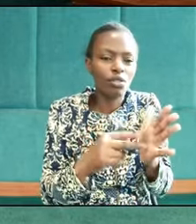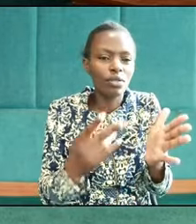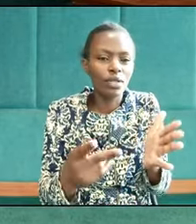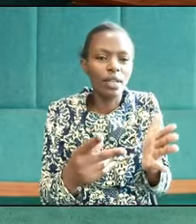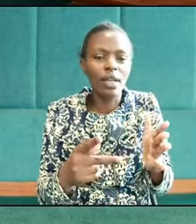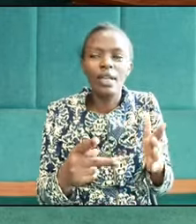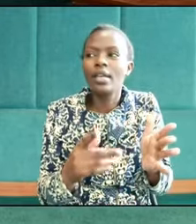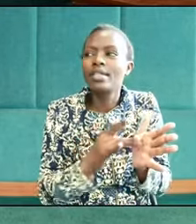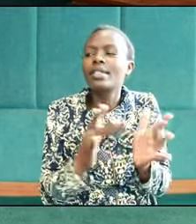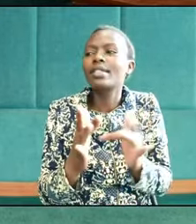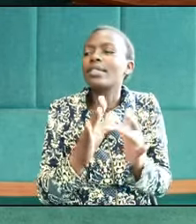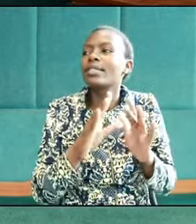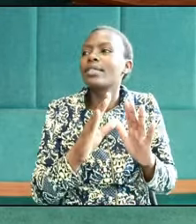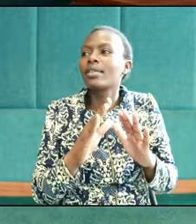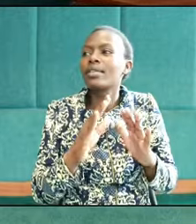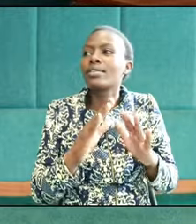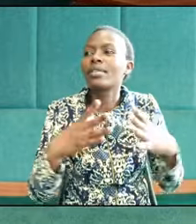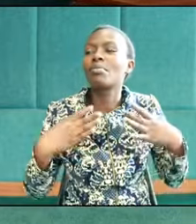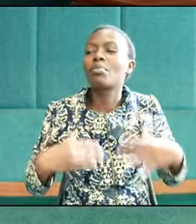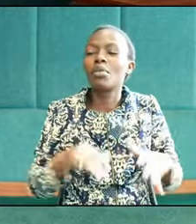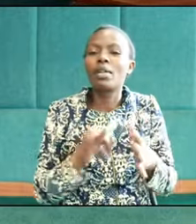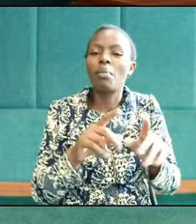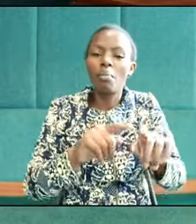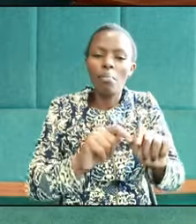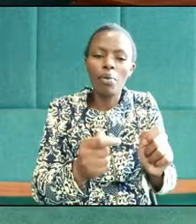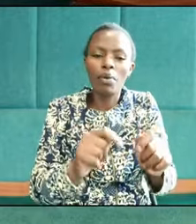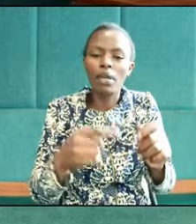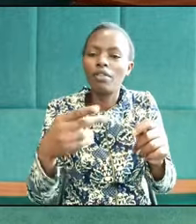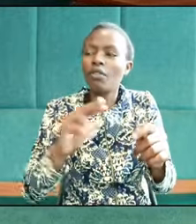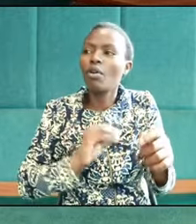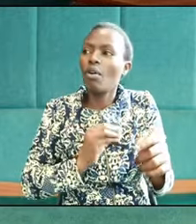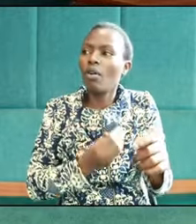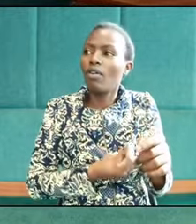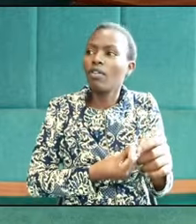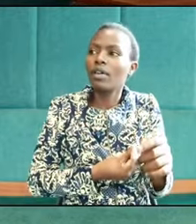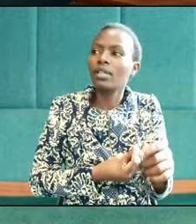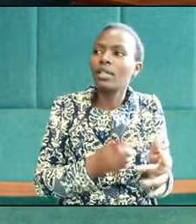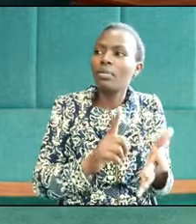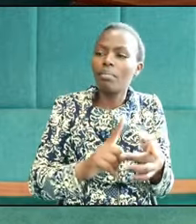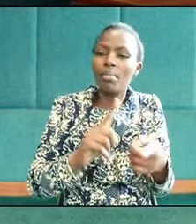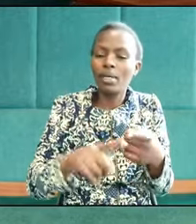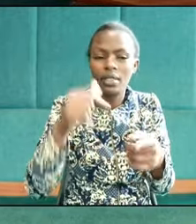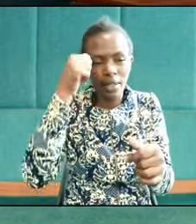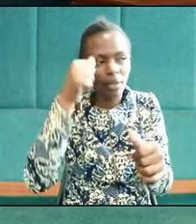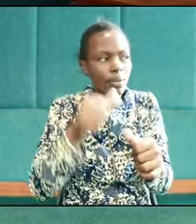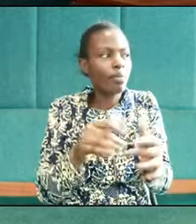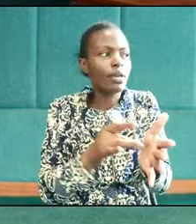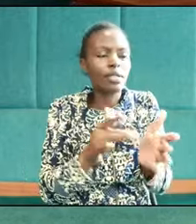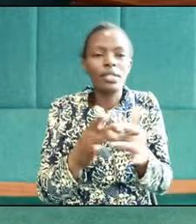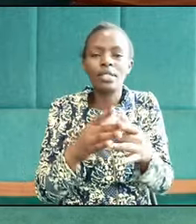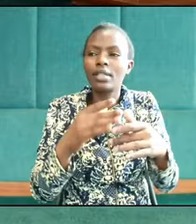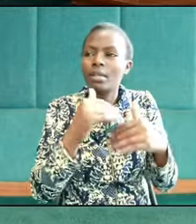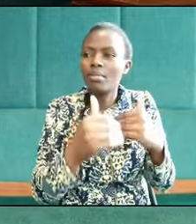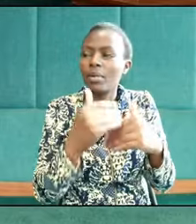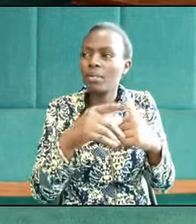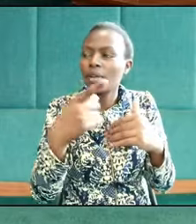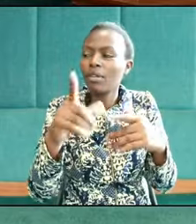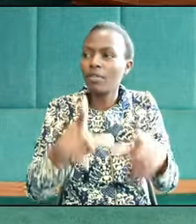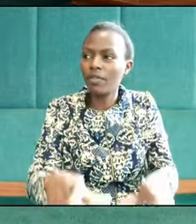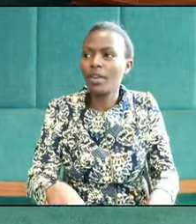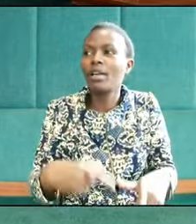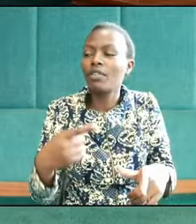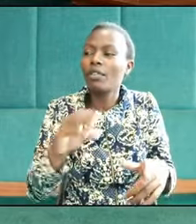our sins. And the yeast represents sin. But remember, Jesus, the bread of life, has no sin.